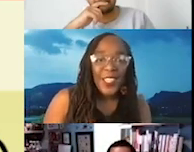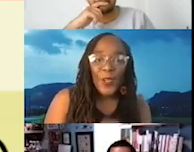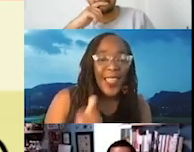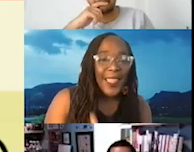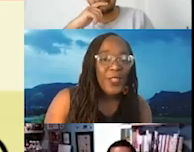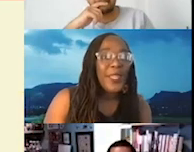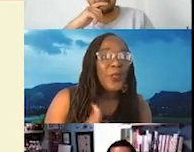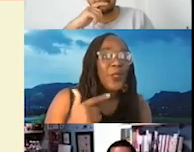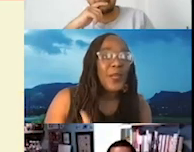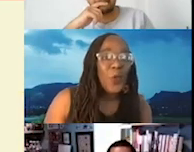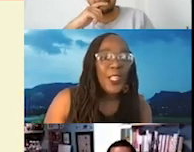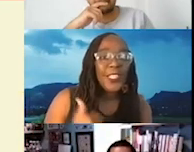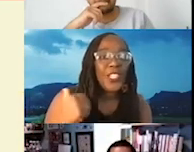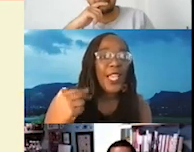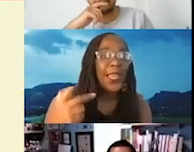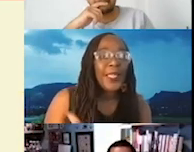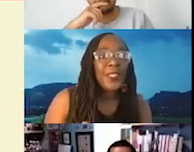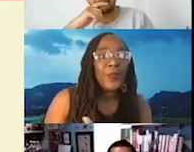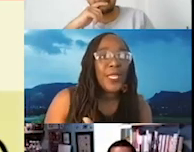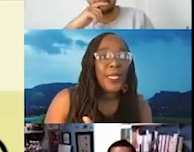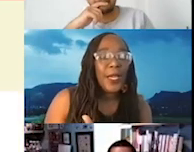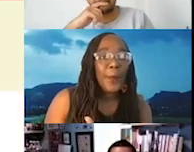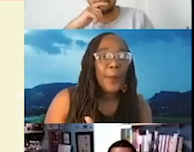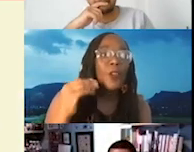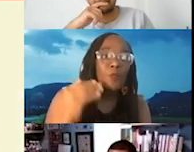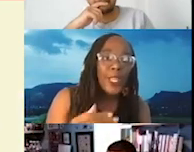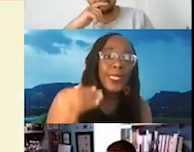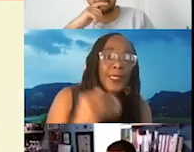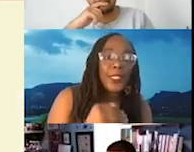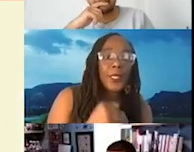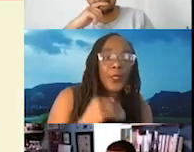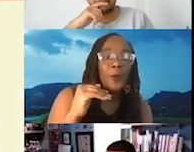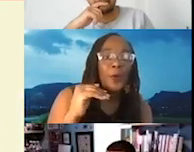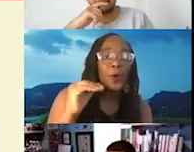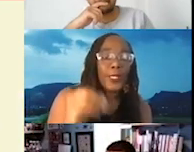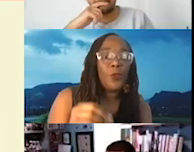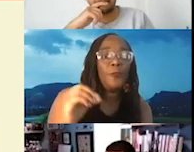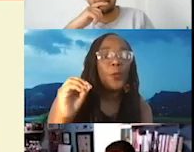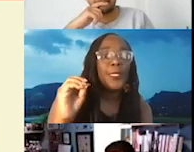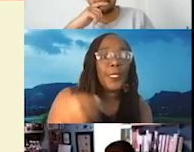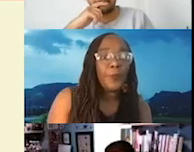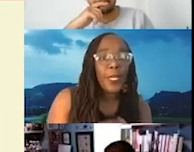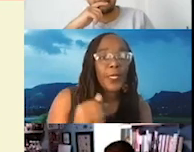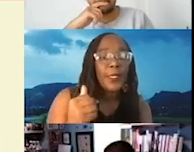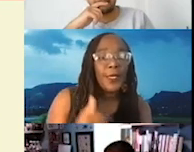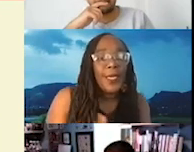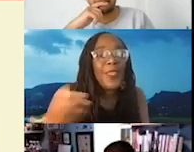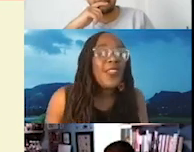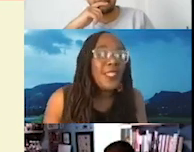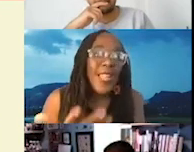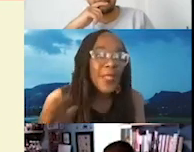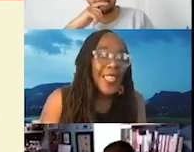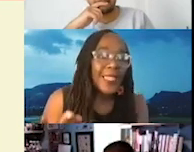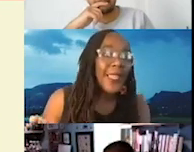things, you know, I like to read Mignolo and Walsh. I like to read, I'm really searching also for different, I mean,